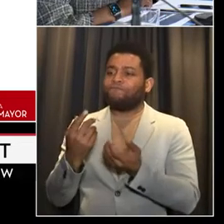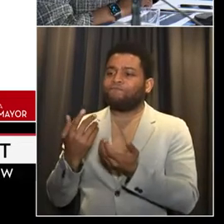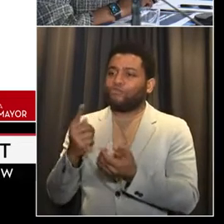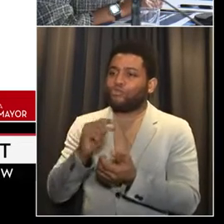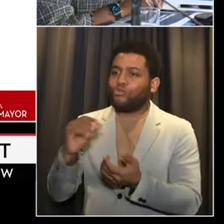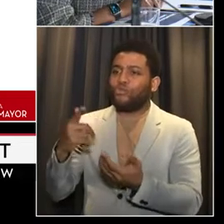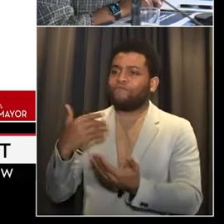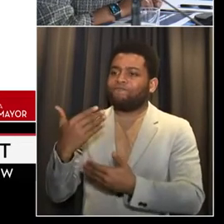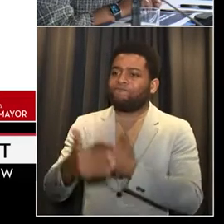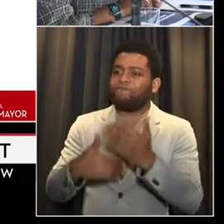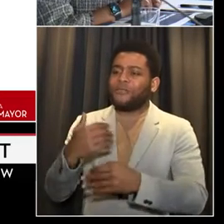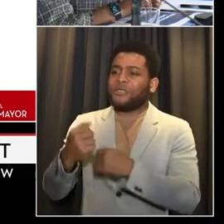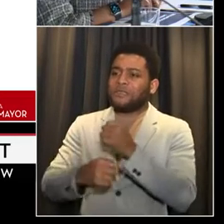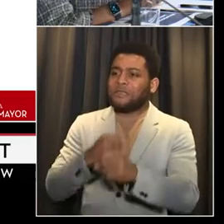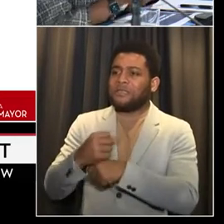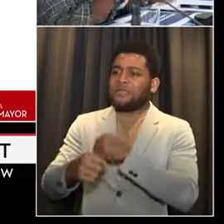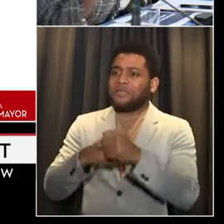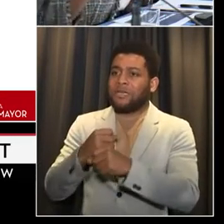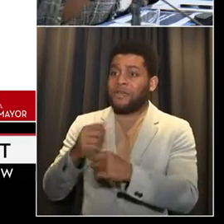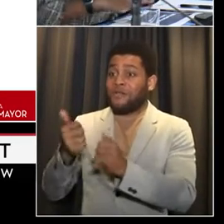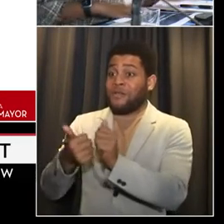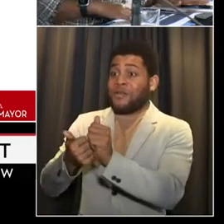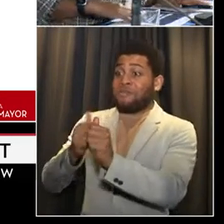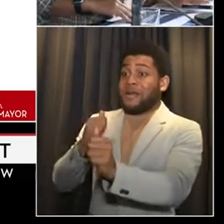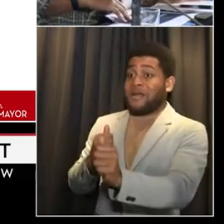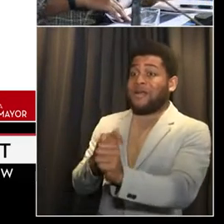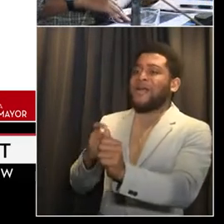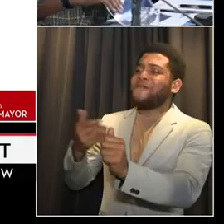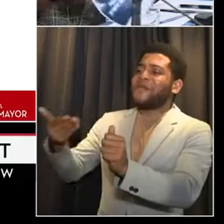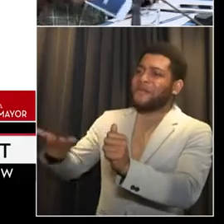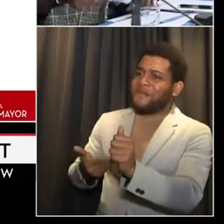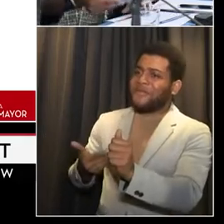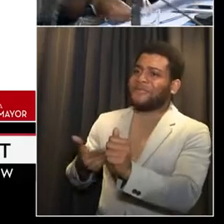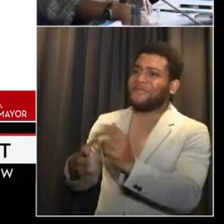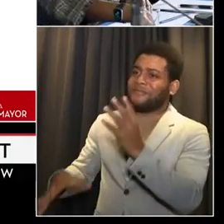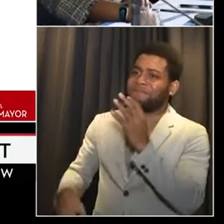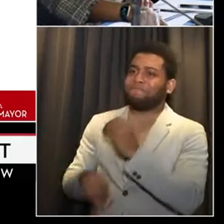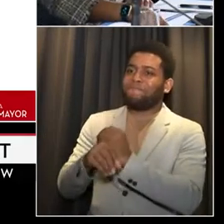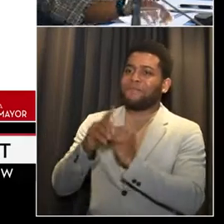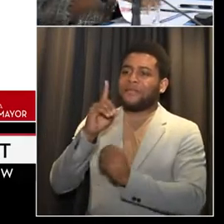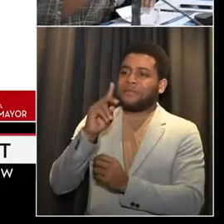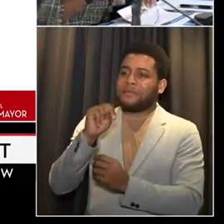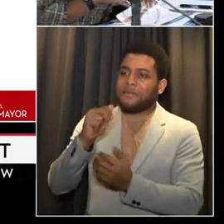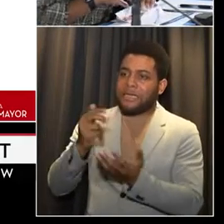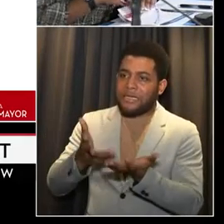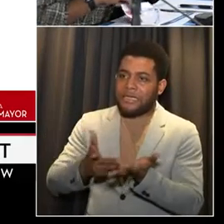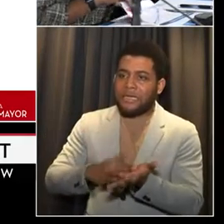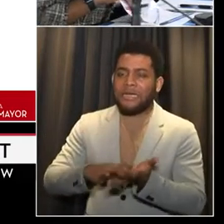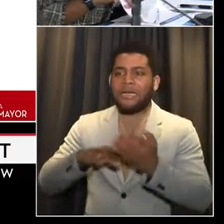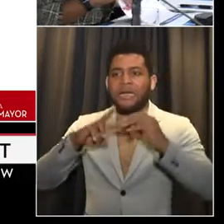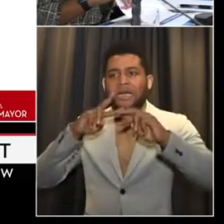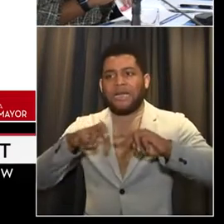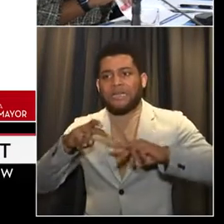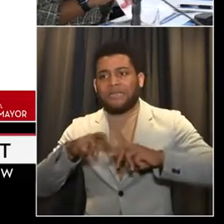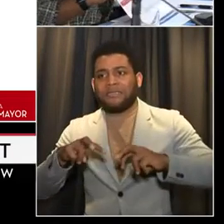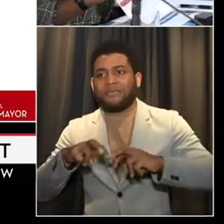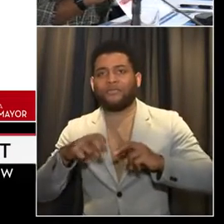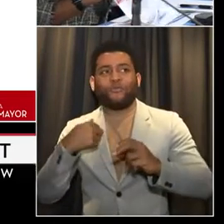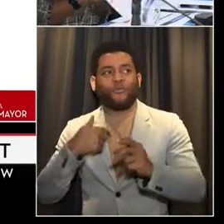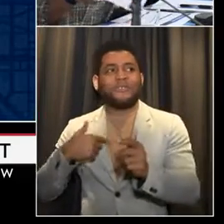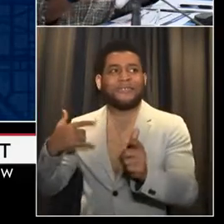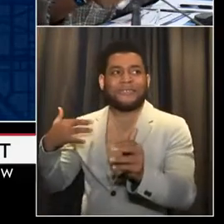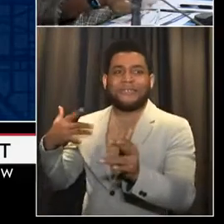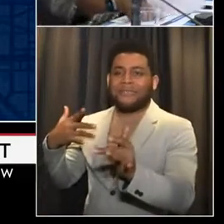and hire additional DNA analysts. So that has already been unlocked for us. And then the last piece that we'll talk about, you saw